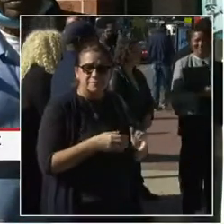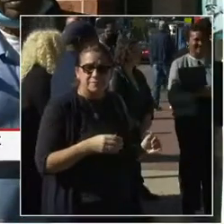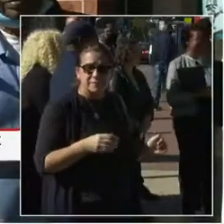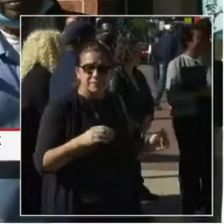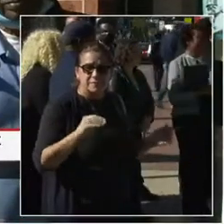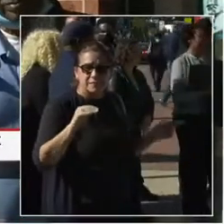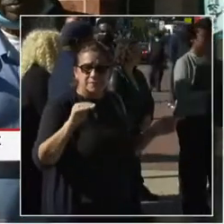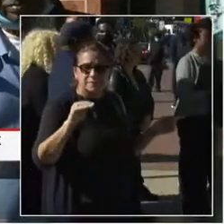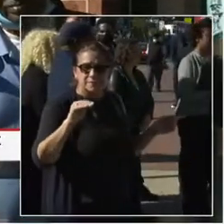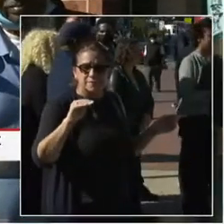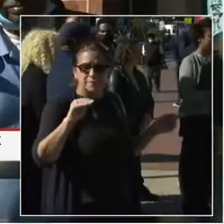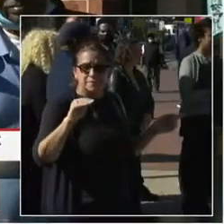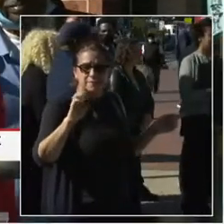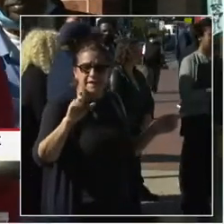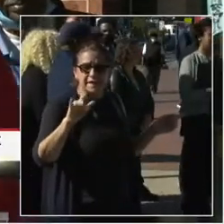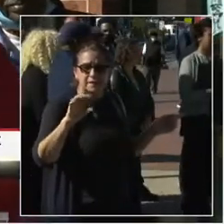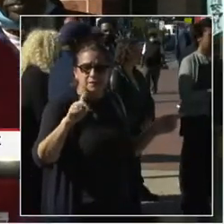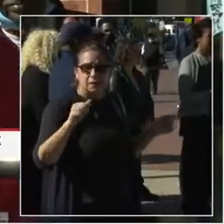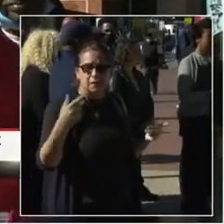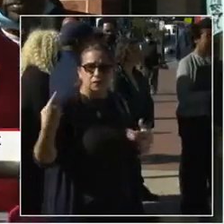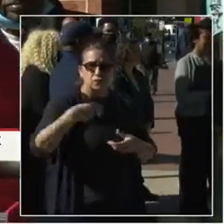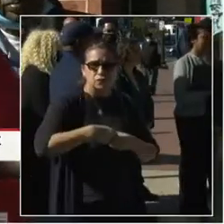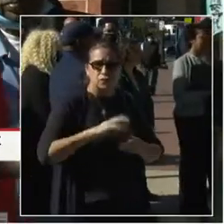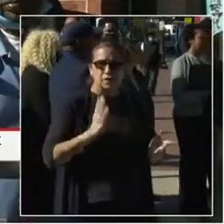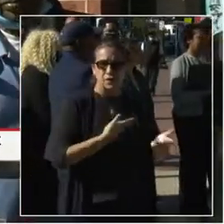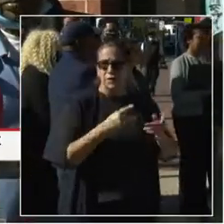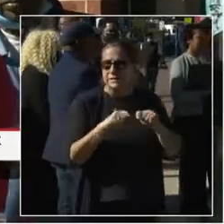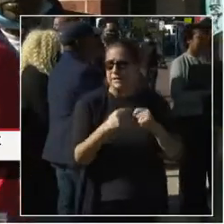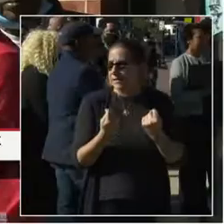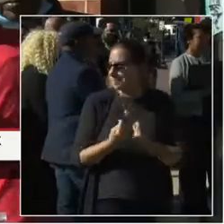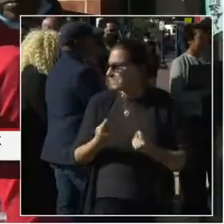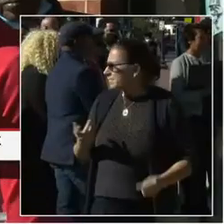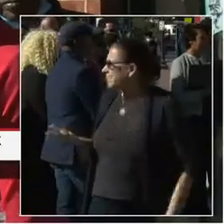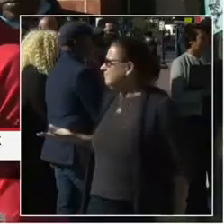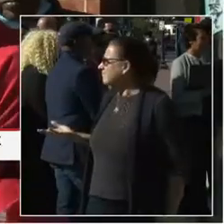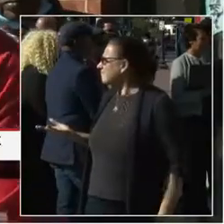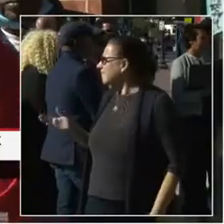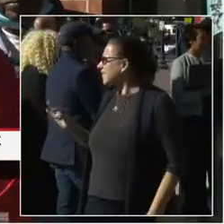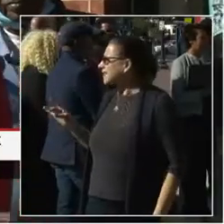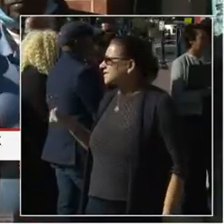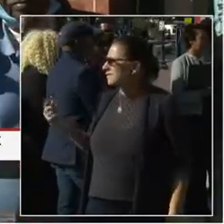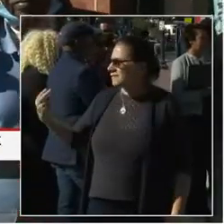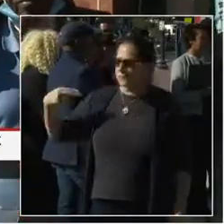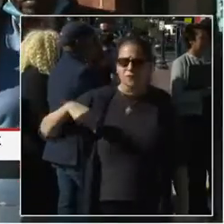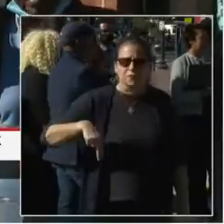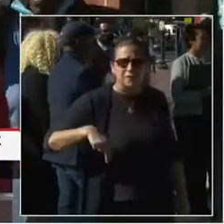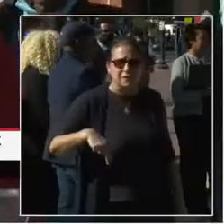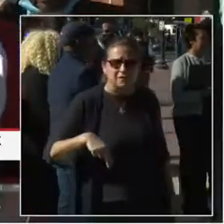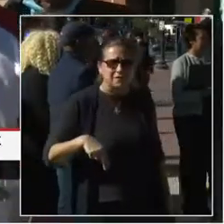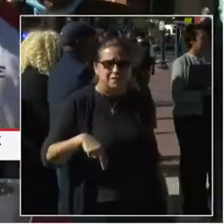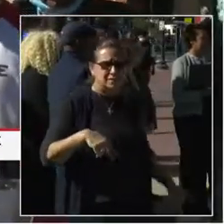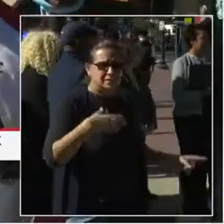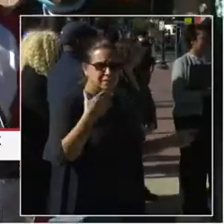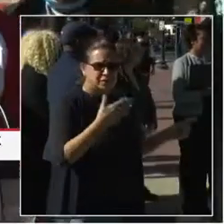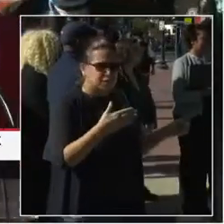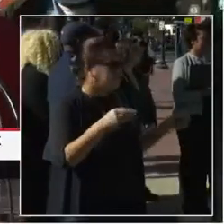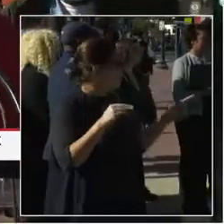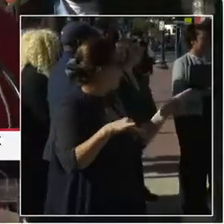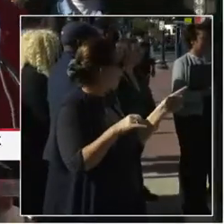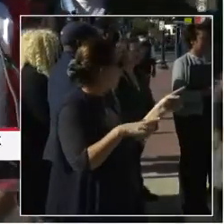be fantastic. I'd first like to start off with thanking the mayor and the entire city for supporting restaurants during the